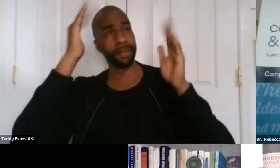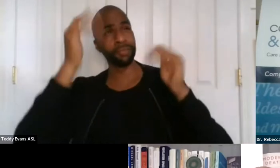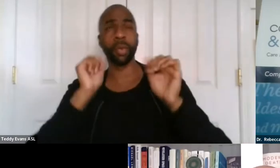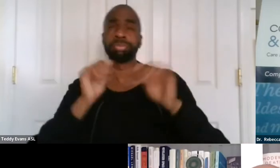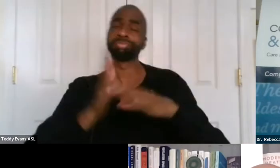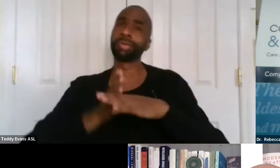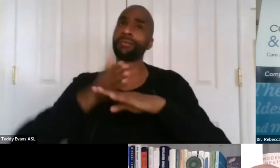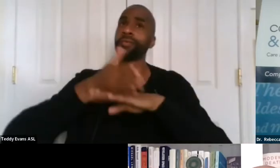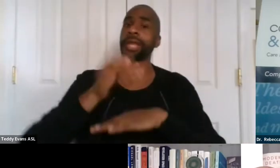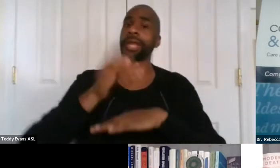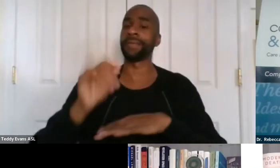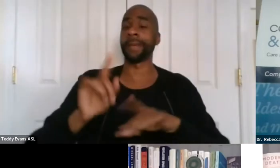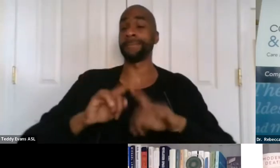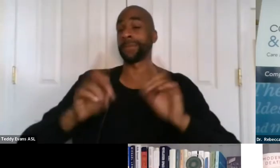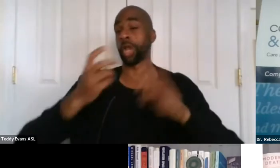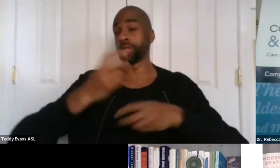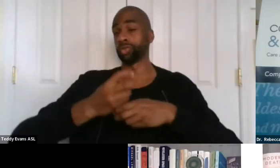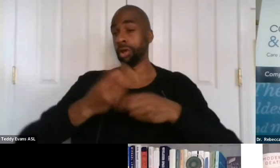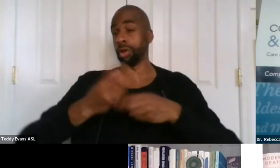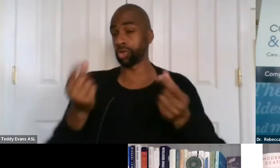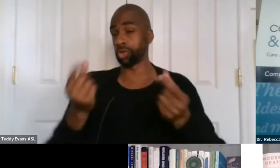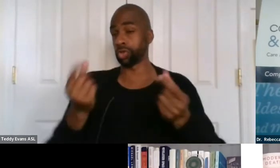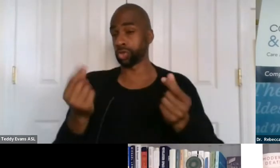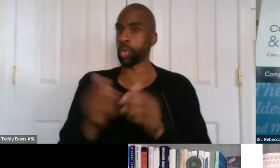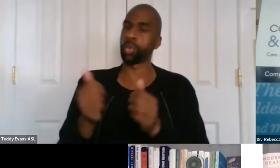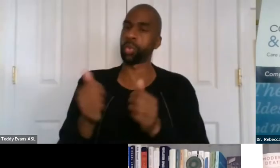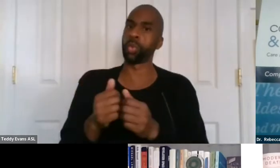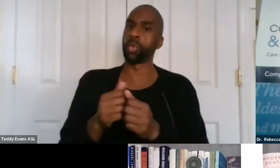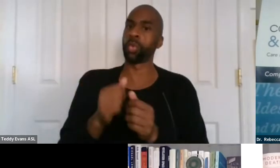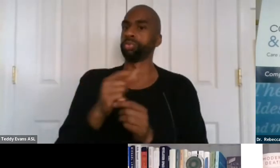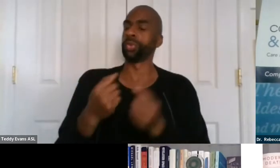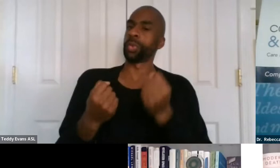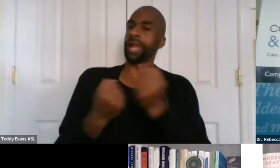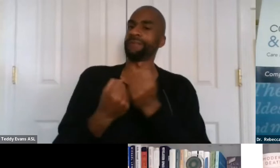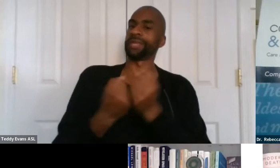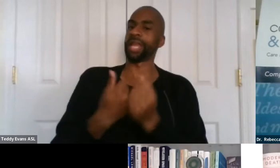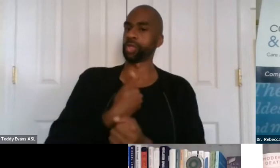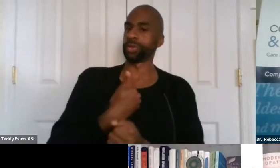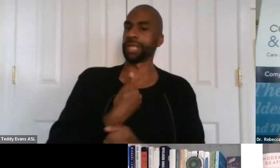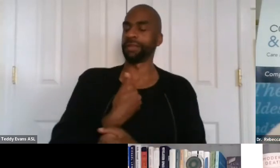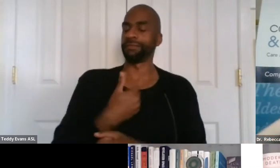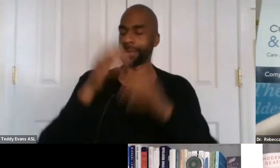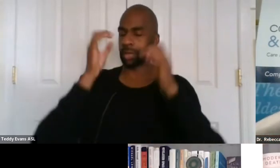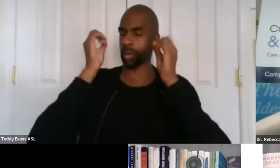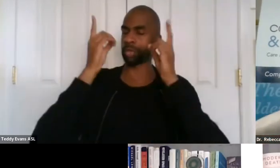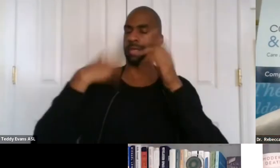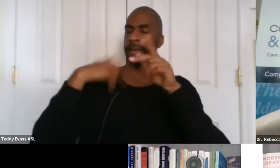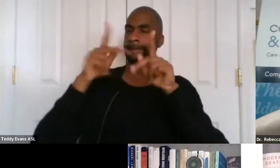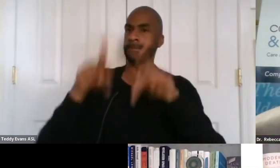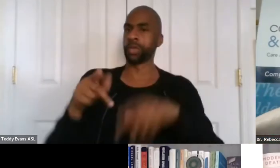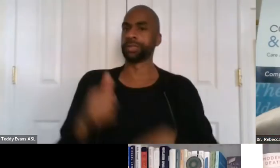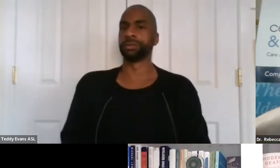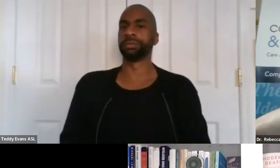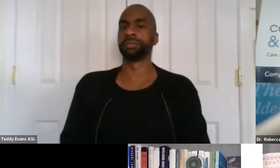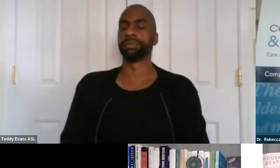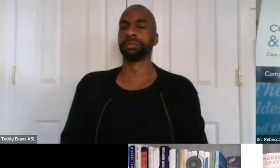But it's hard to do that without being an advocate for yourself, knowing the facts and being an educated person. Here in Minneapolis, one